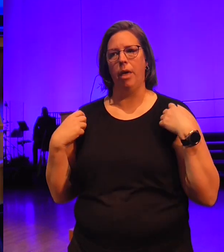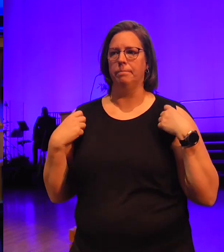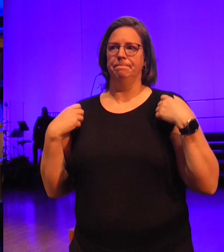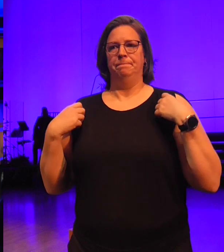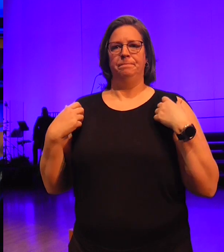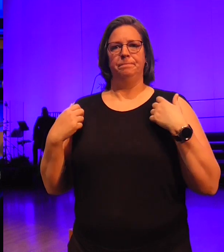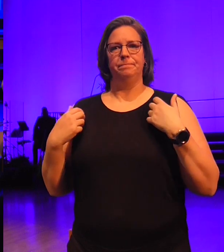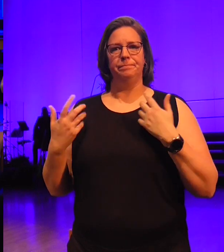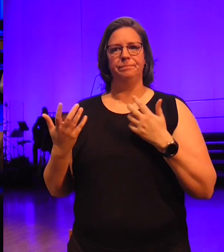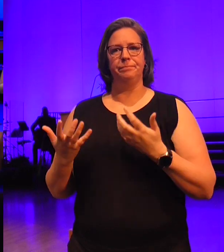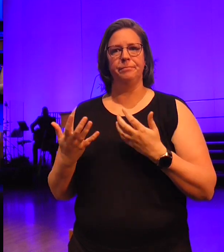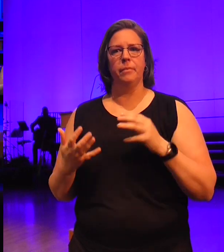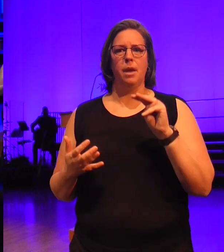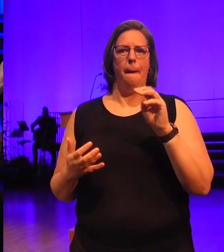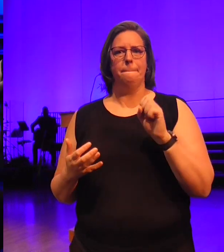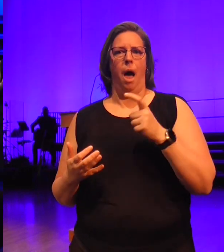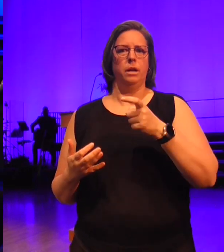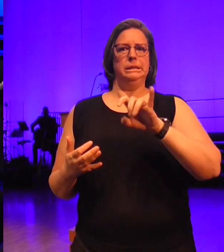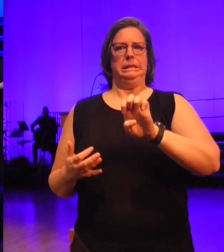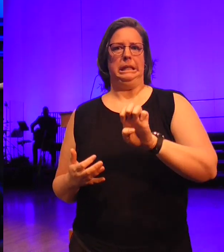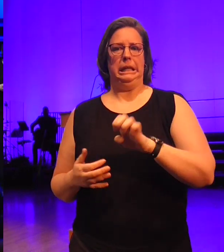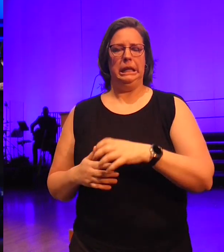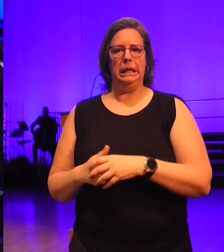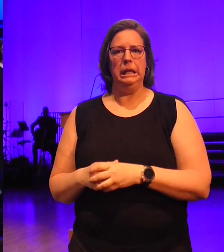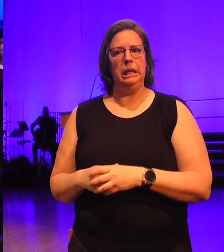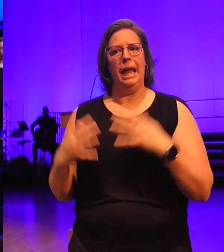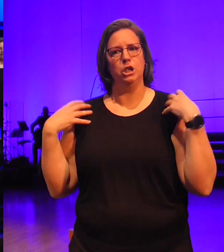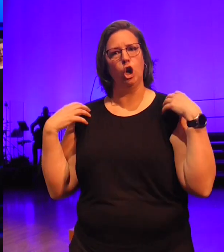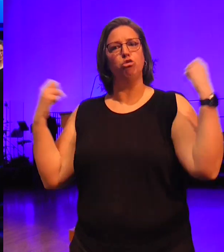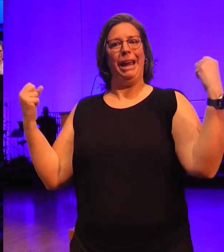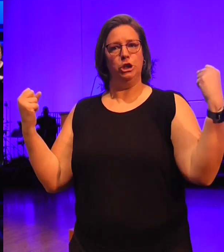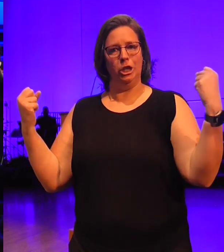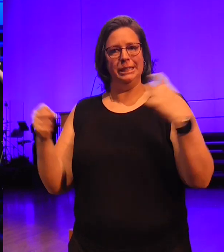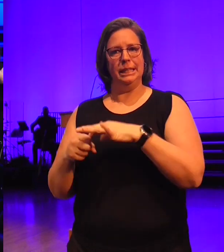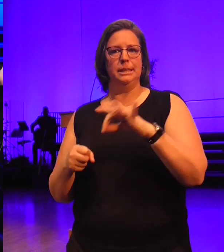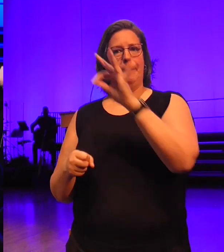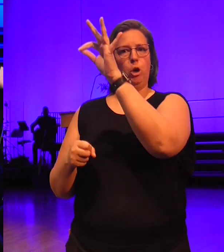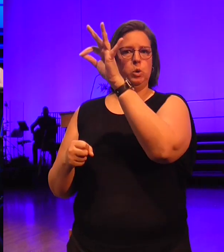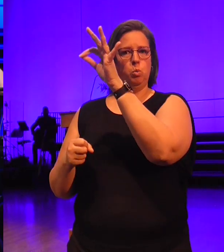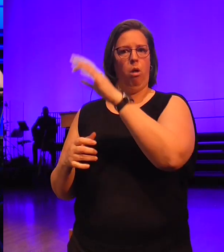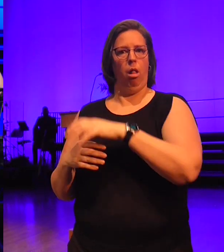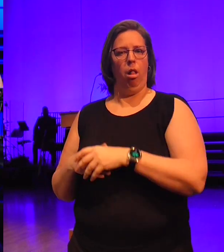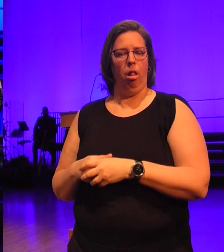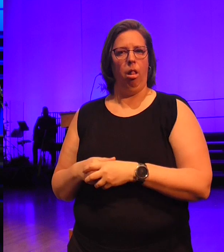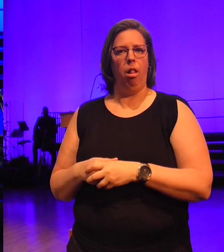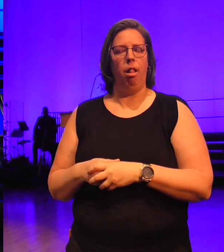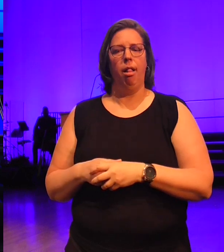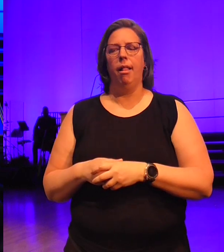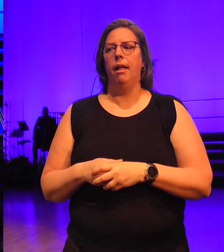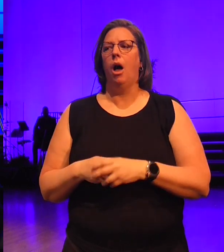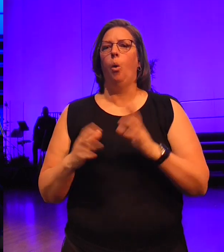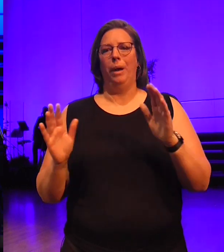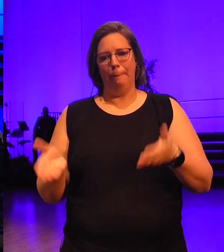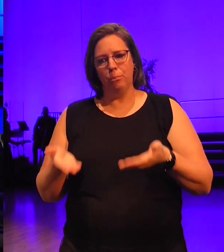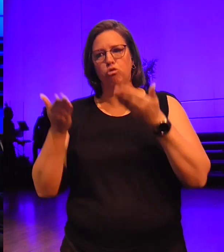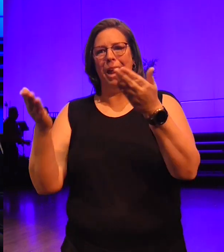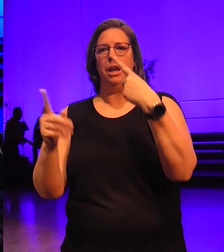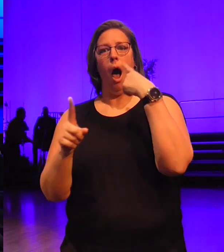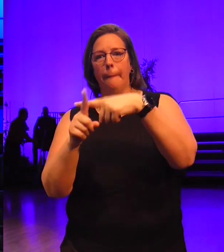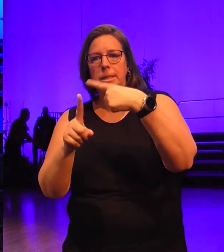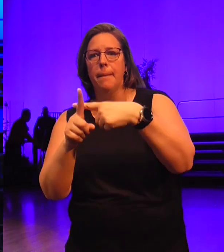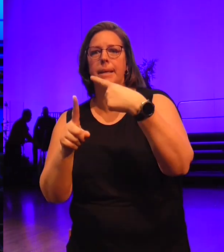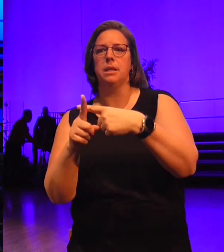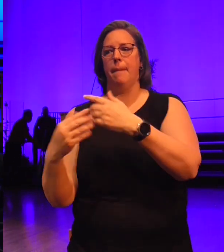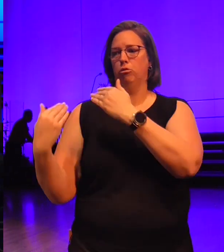Moxie is a courageous spiritual quality that allows us to bring the greatest amount of optimism and responsibility